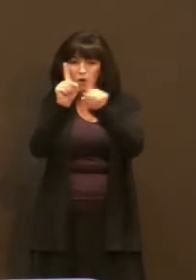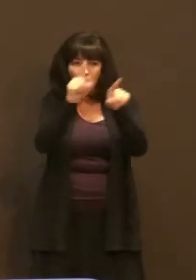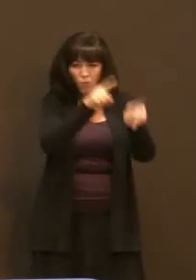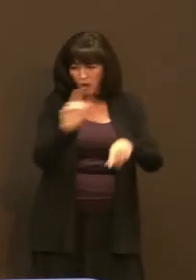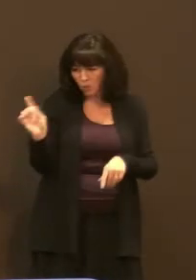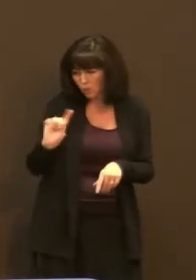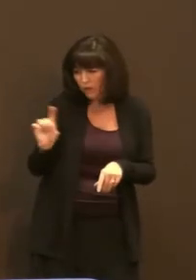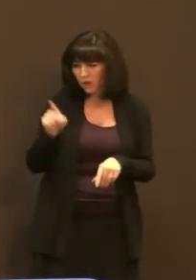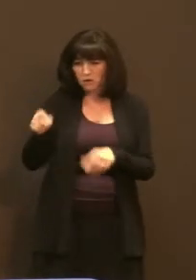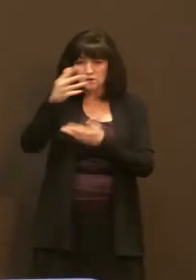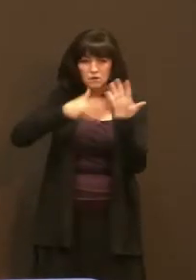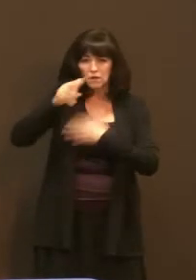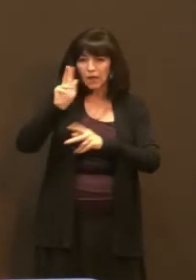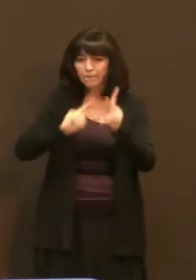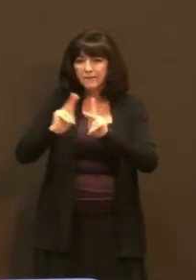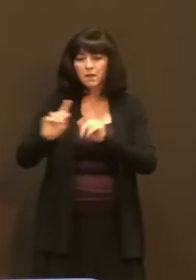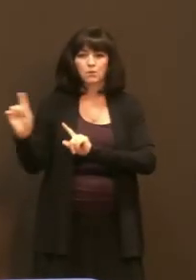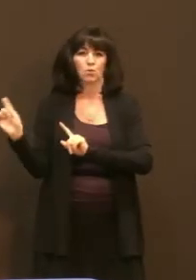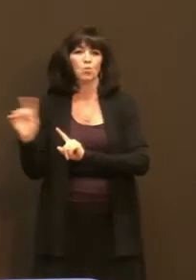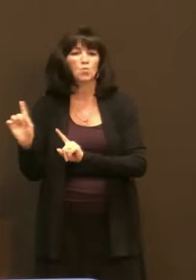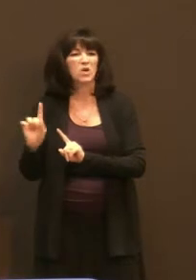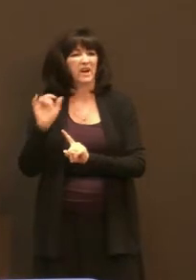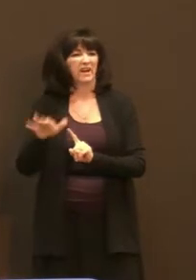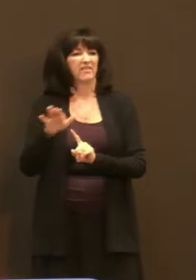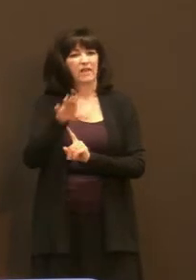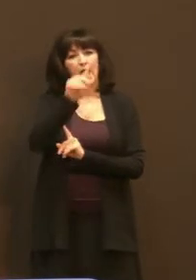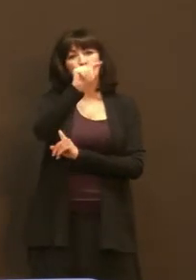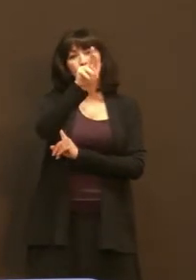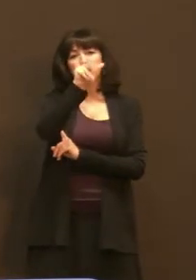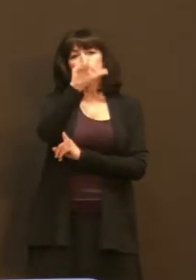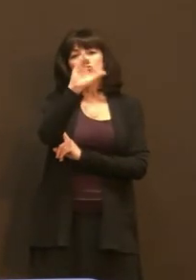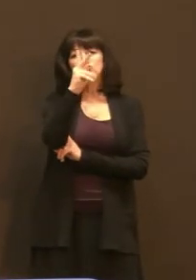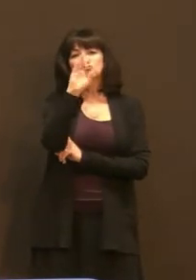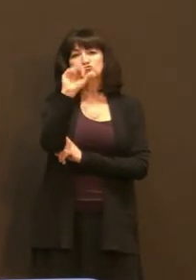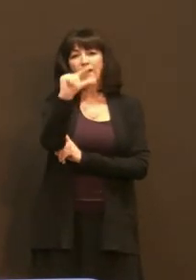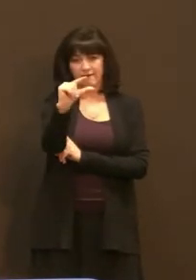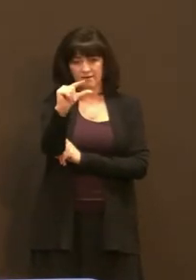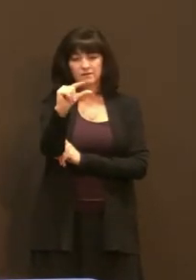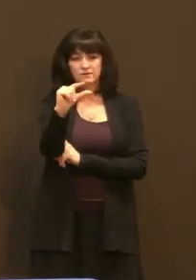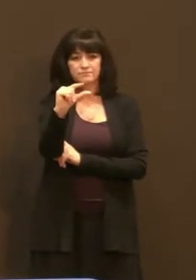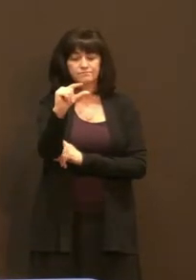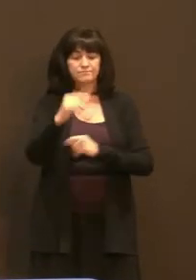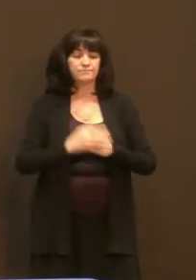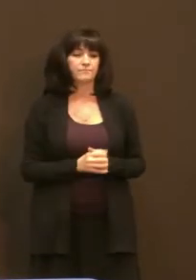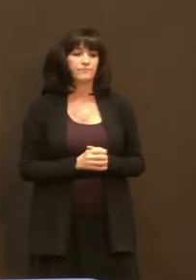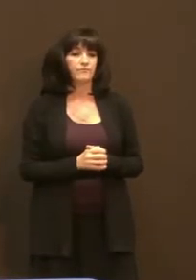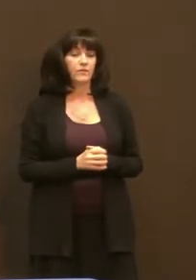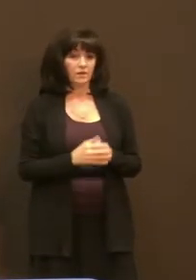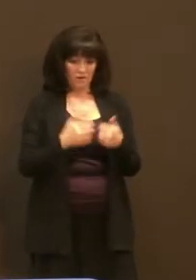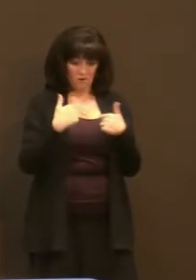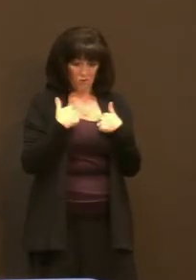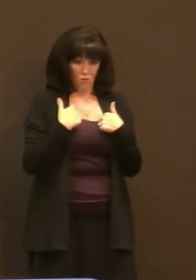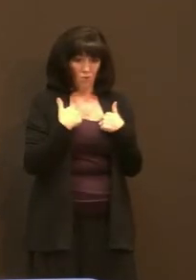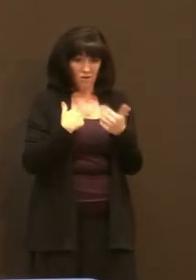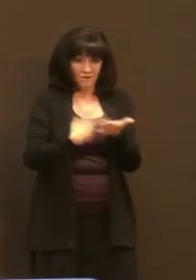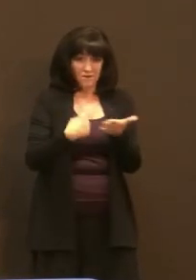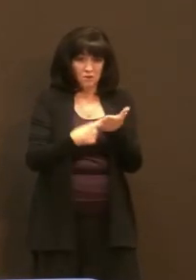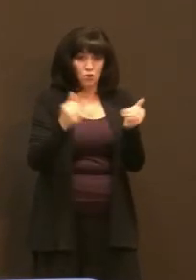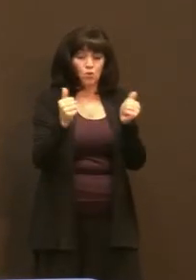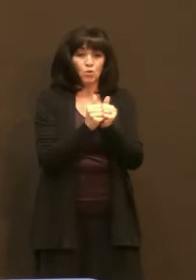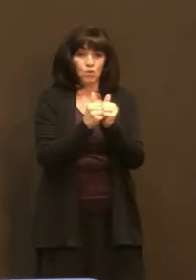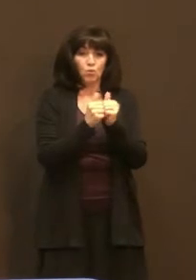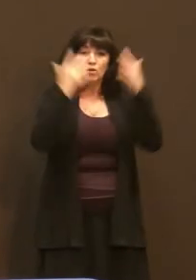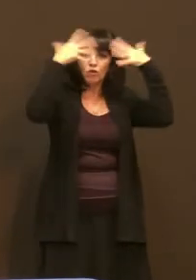more testing capacity. And so when the interaction we had on the White House call earlier this week was, we need testing